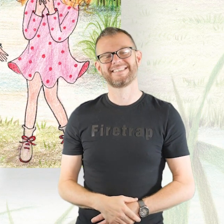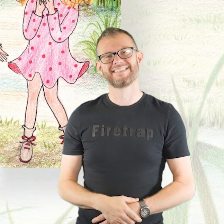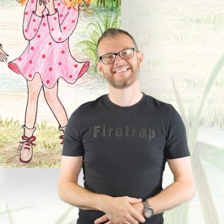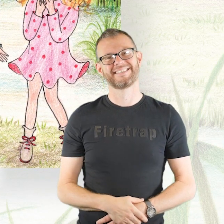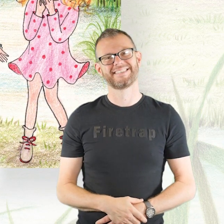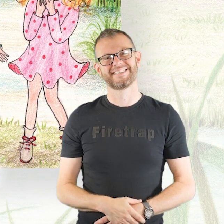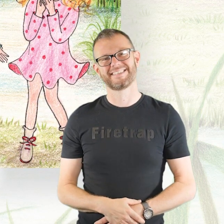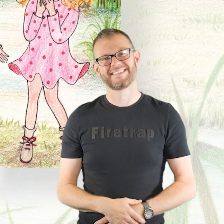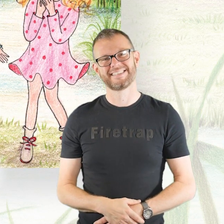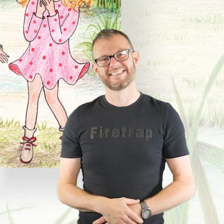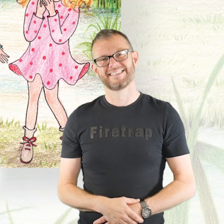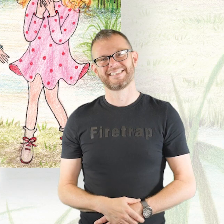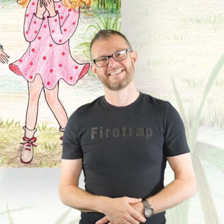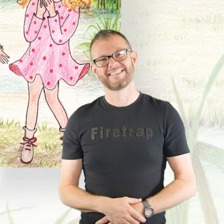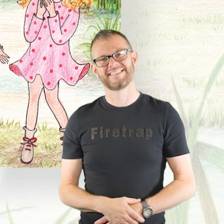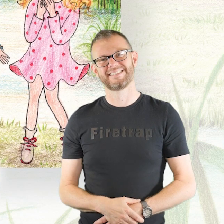Sudbury Riverside.